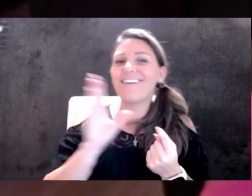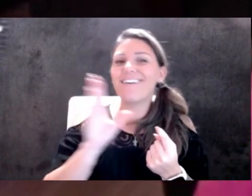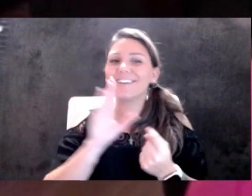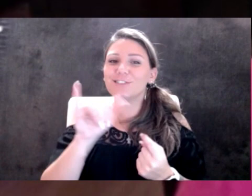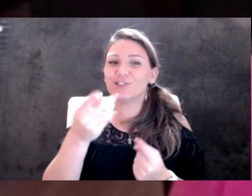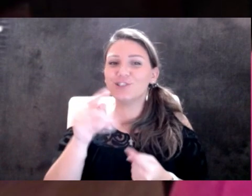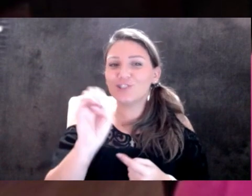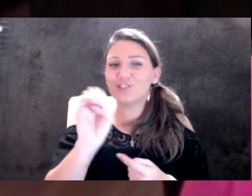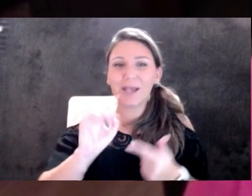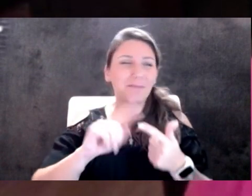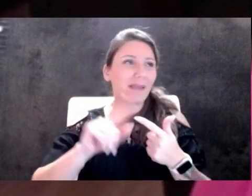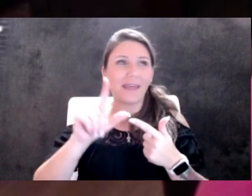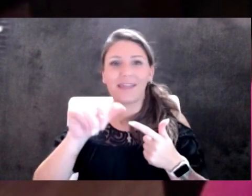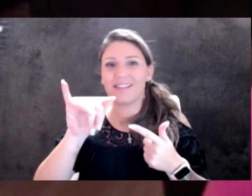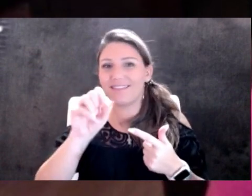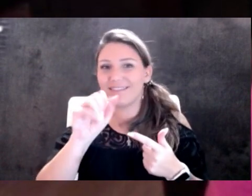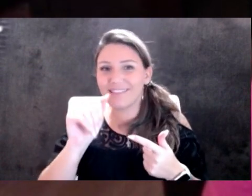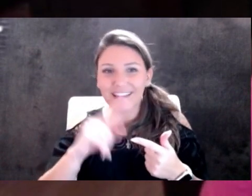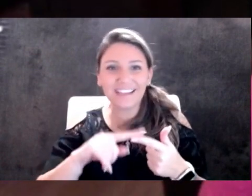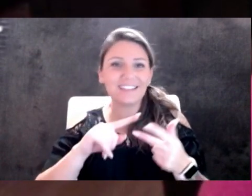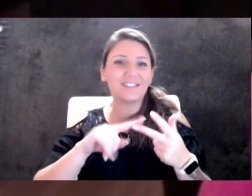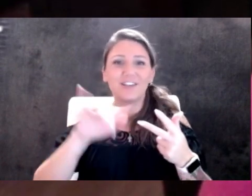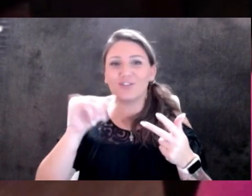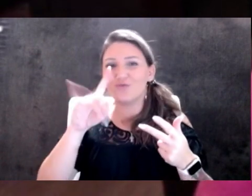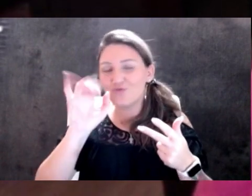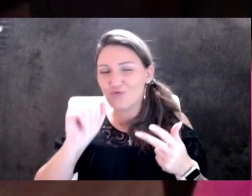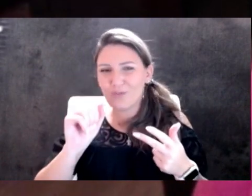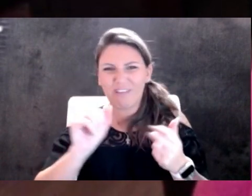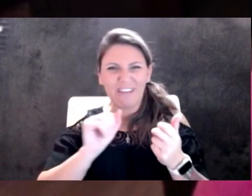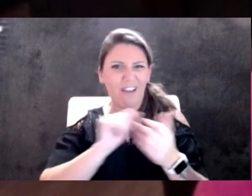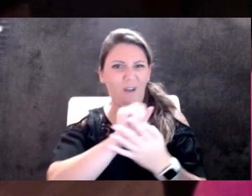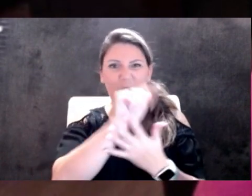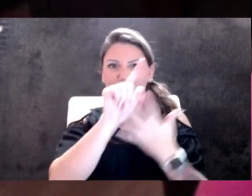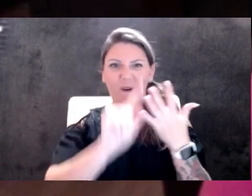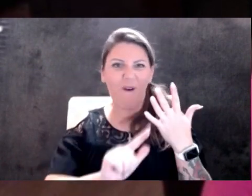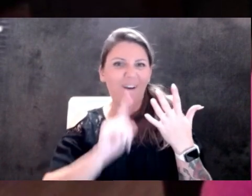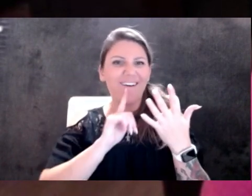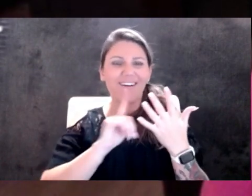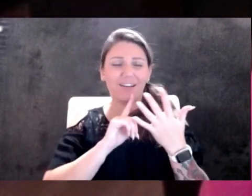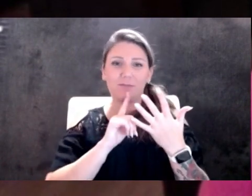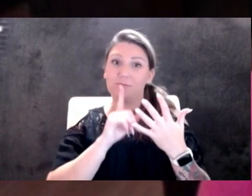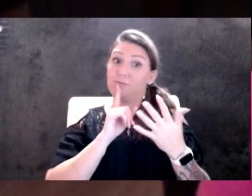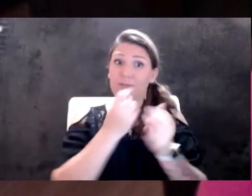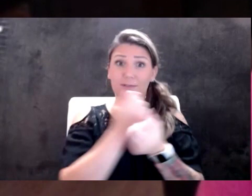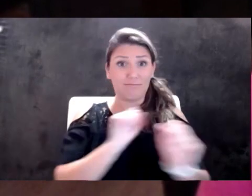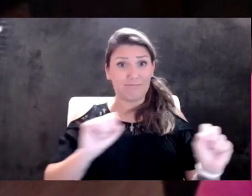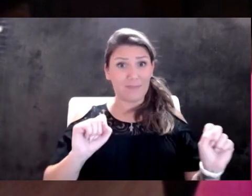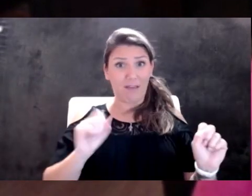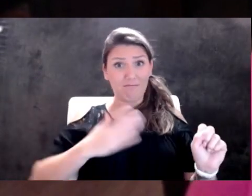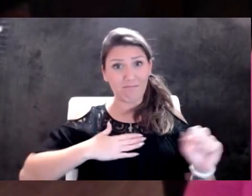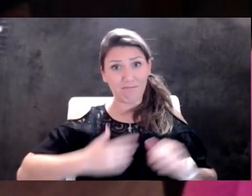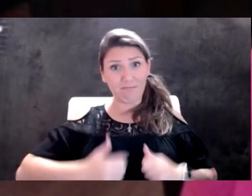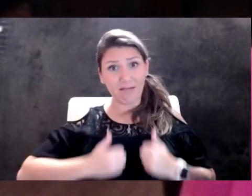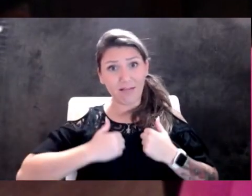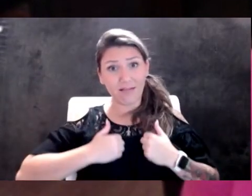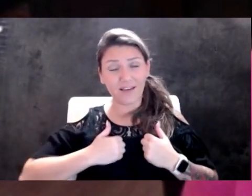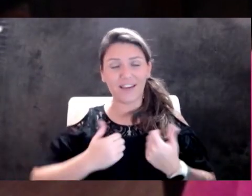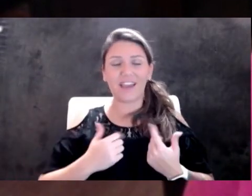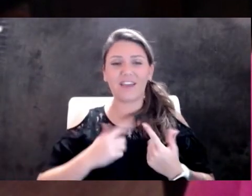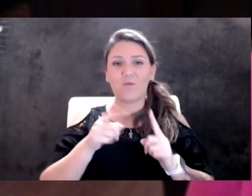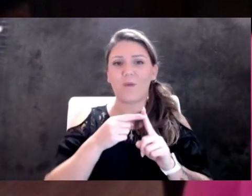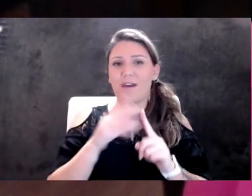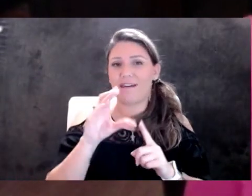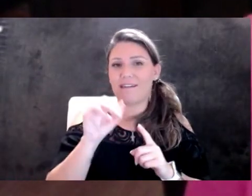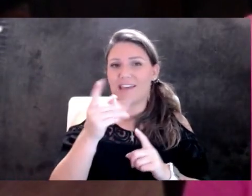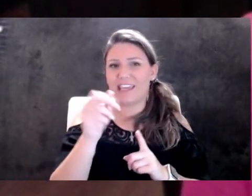Julie. They saved my life. I really believe that. When the cancer was